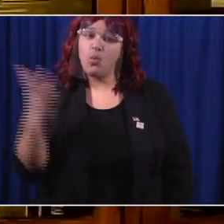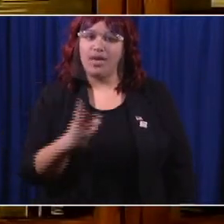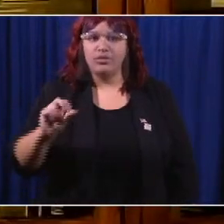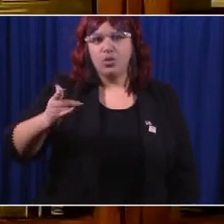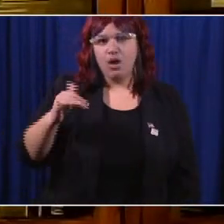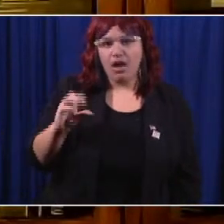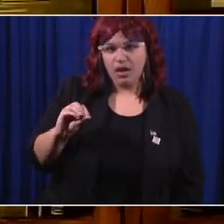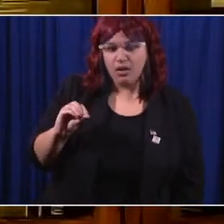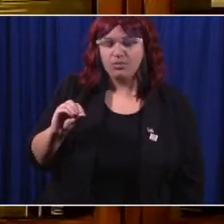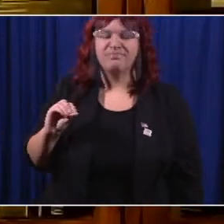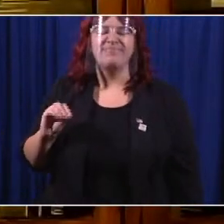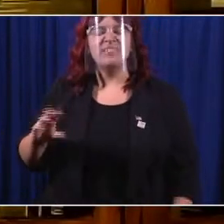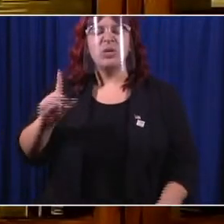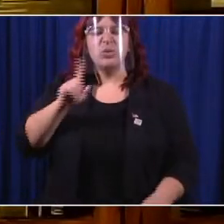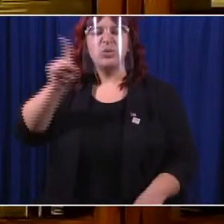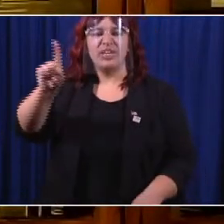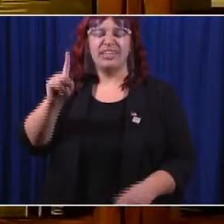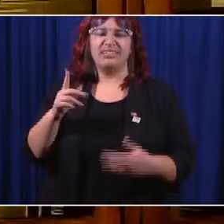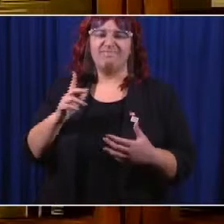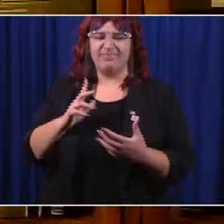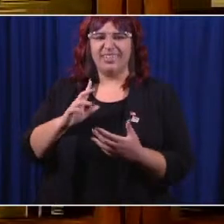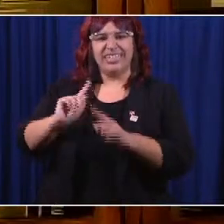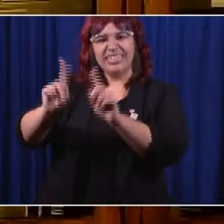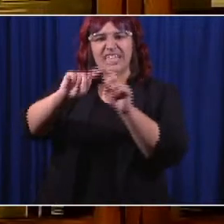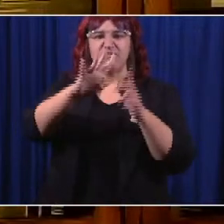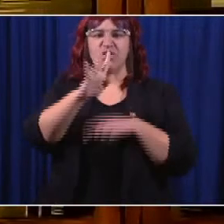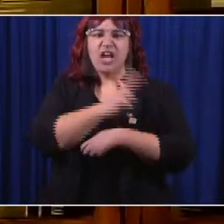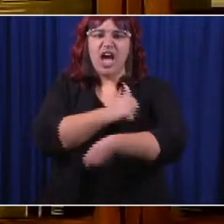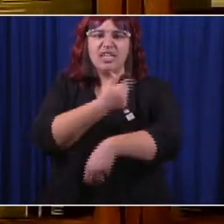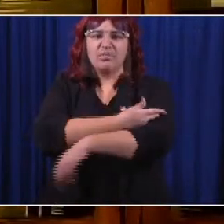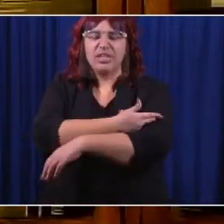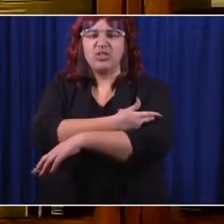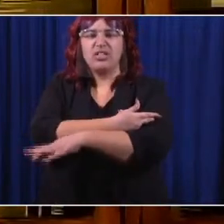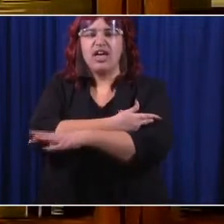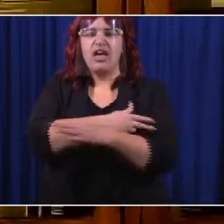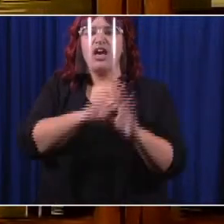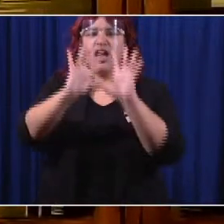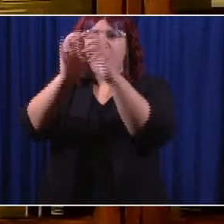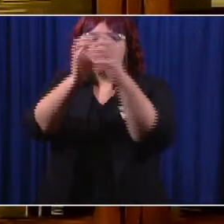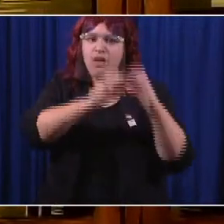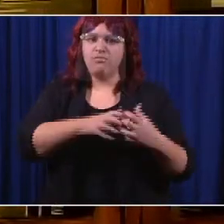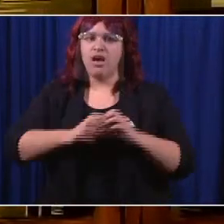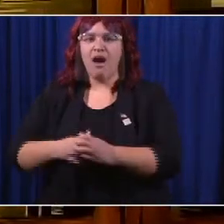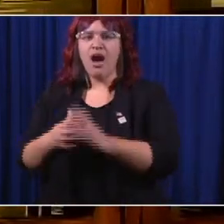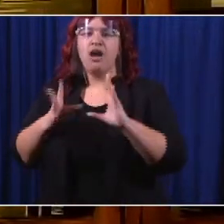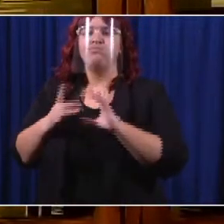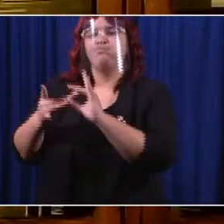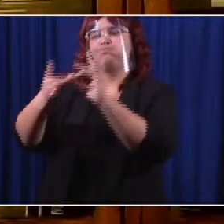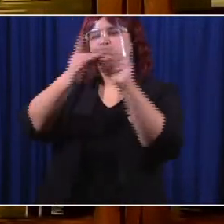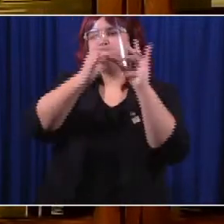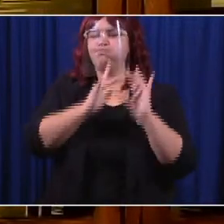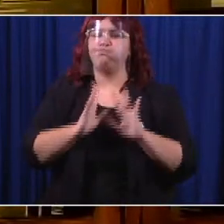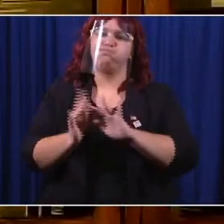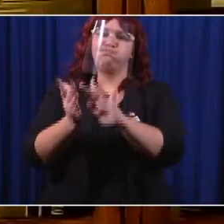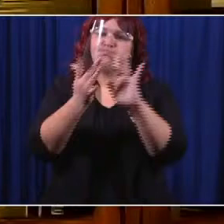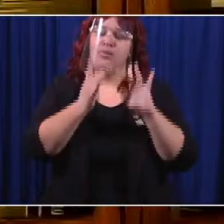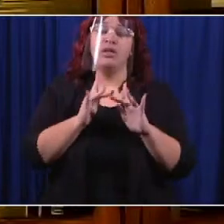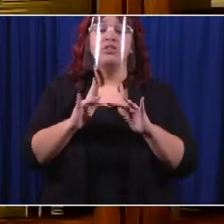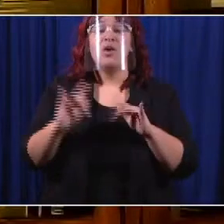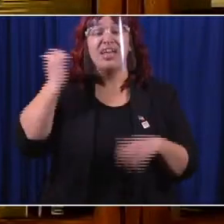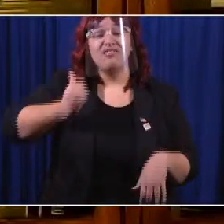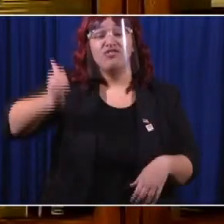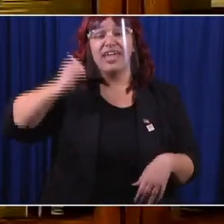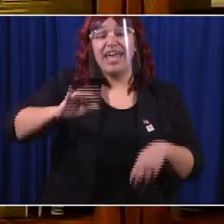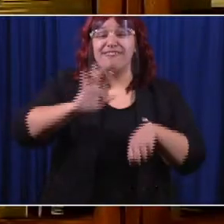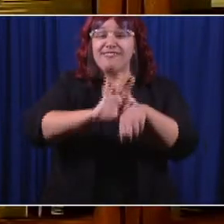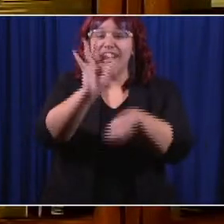really coordinate activities amongst the hospitals in those zones on a routine basis. So for example, we have a 9 a.m. surge call every day.